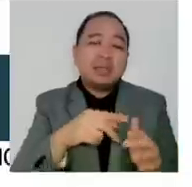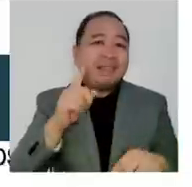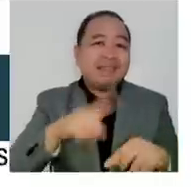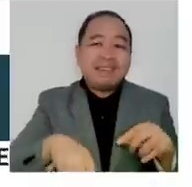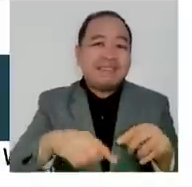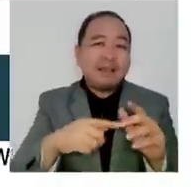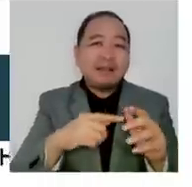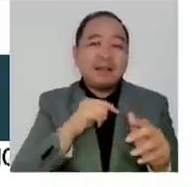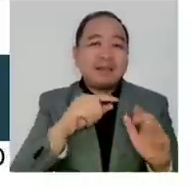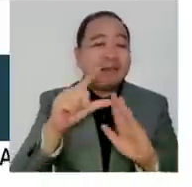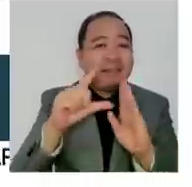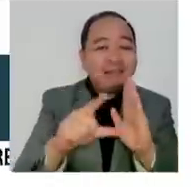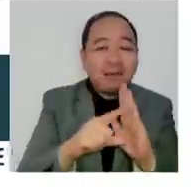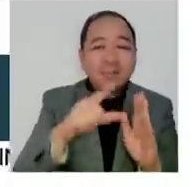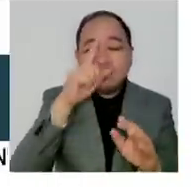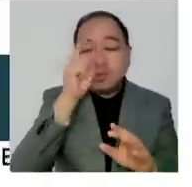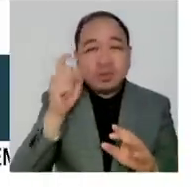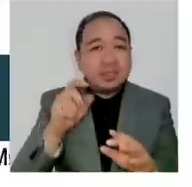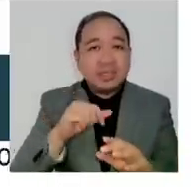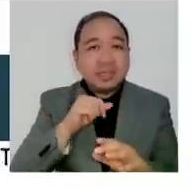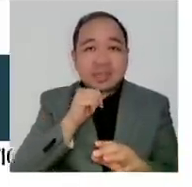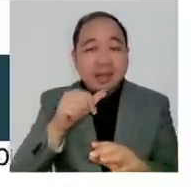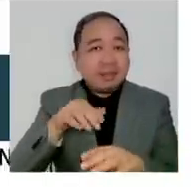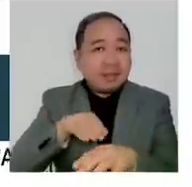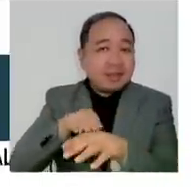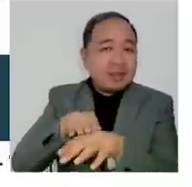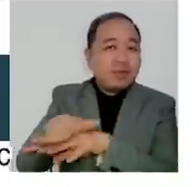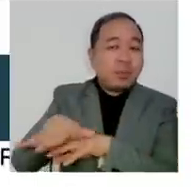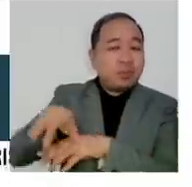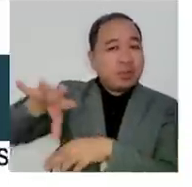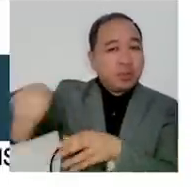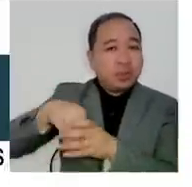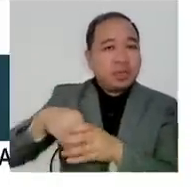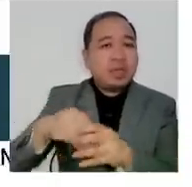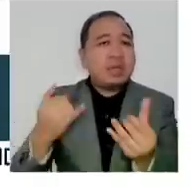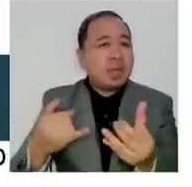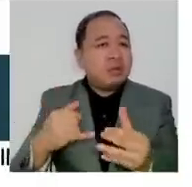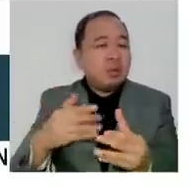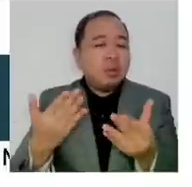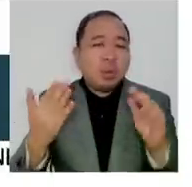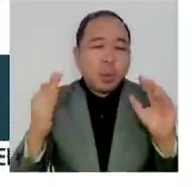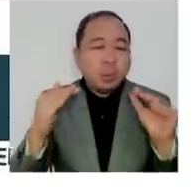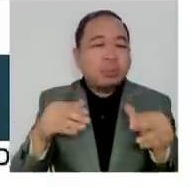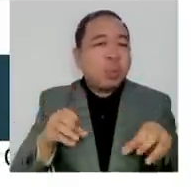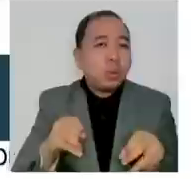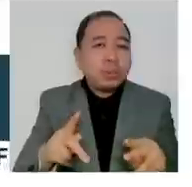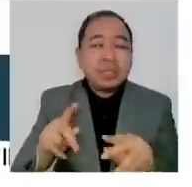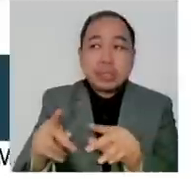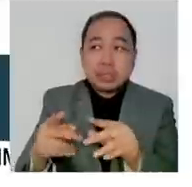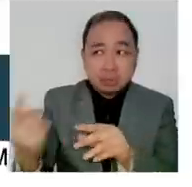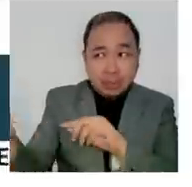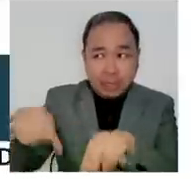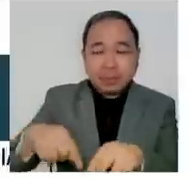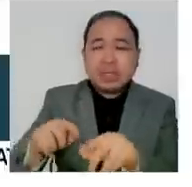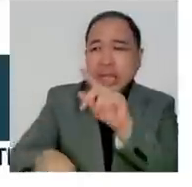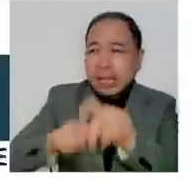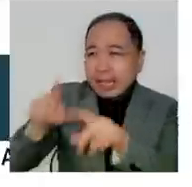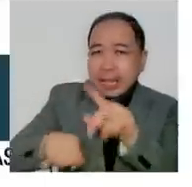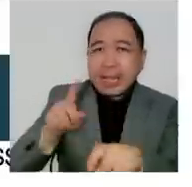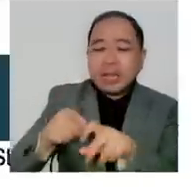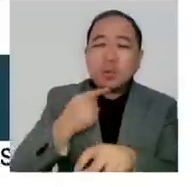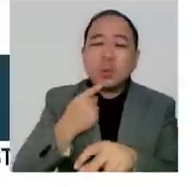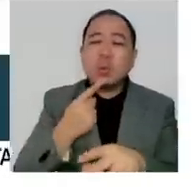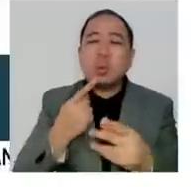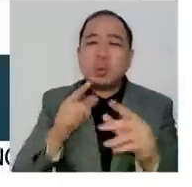Degamo, pinayagan ko siya, sige, kasi it will give us an opportunity to grill the alleged mastermind of all